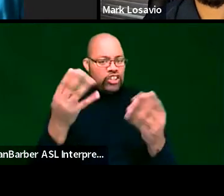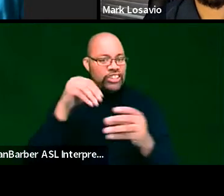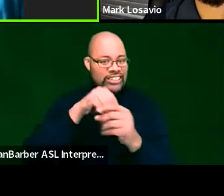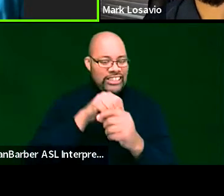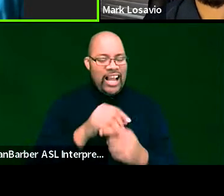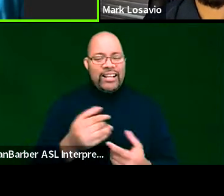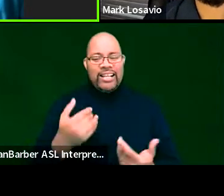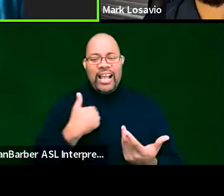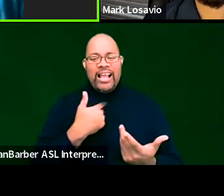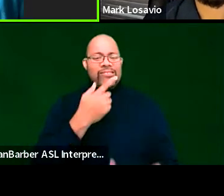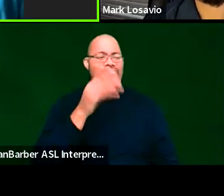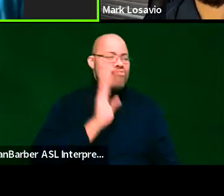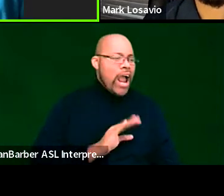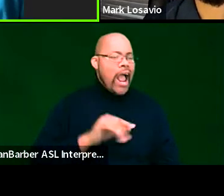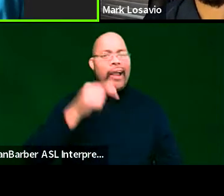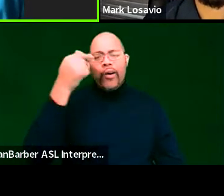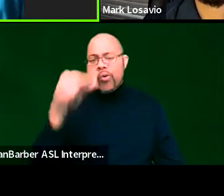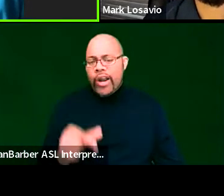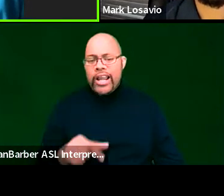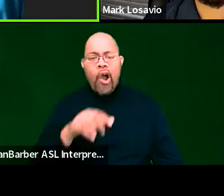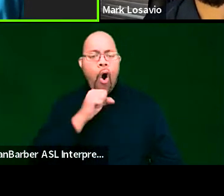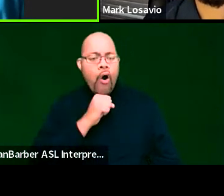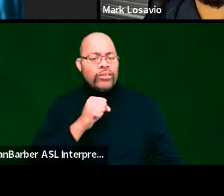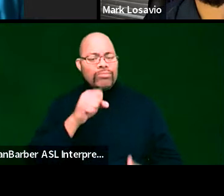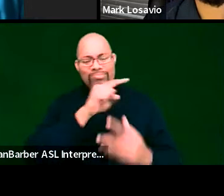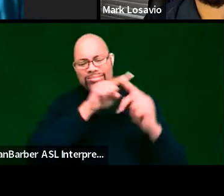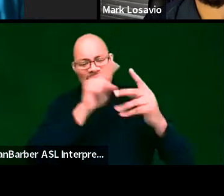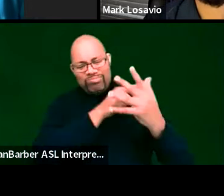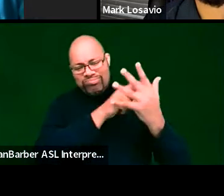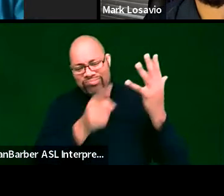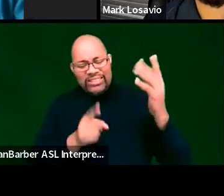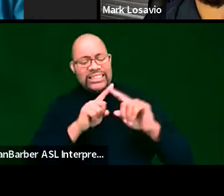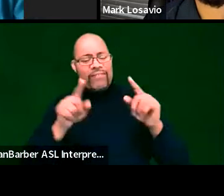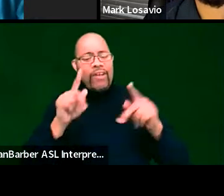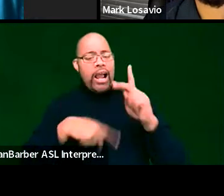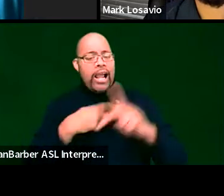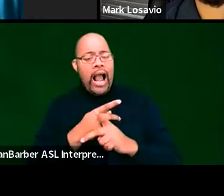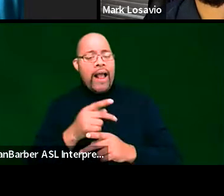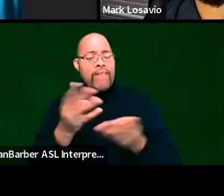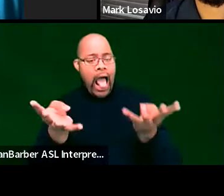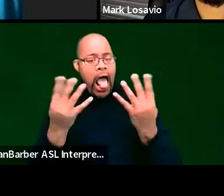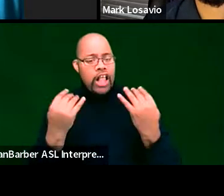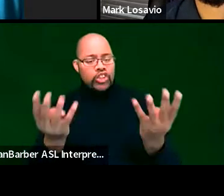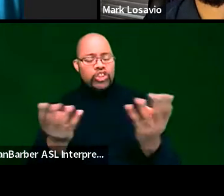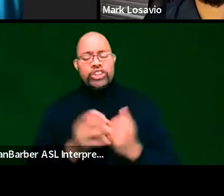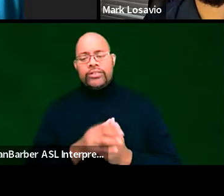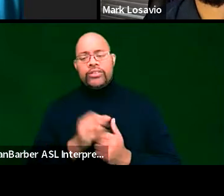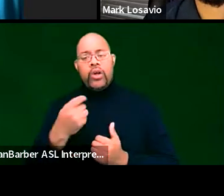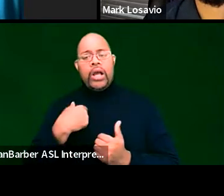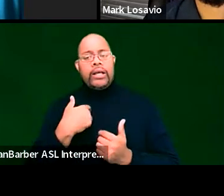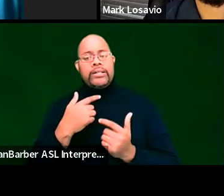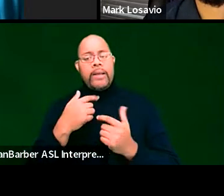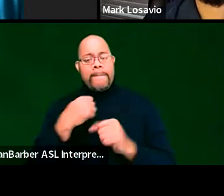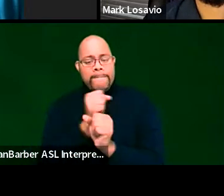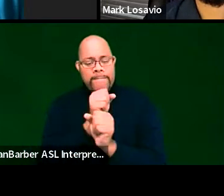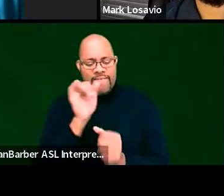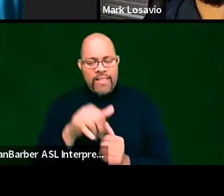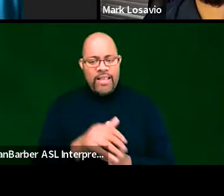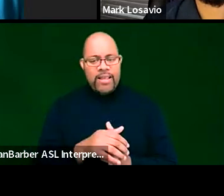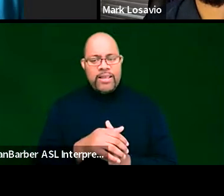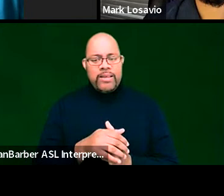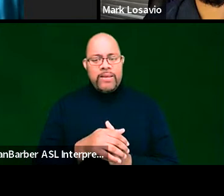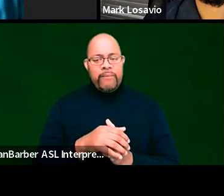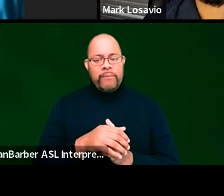there's like brown, green, orange, all these different ones. These are different species of algae. And so I would have to like make this